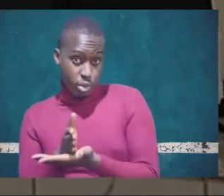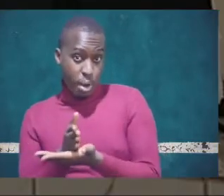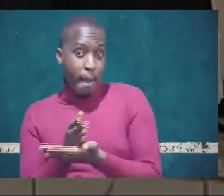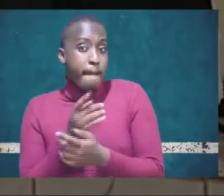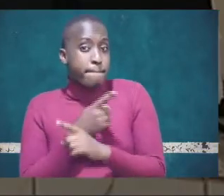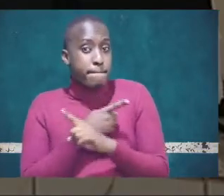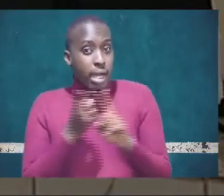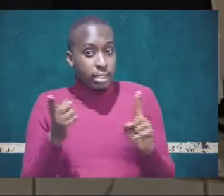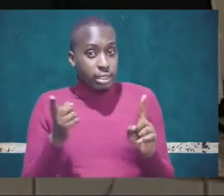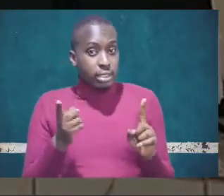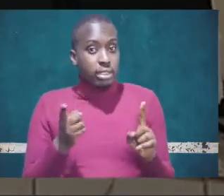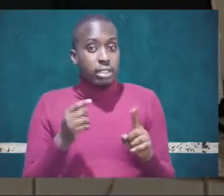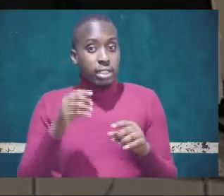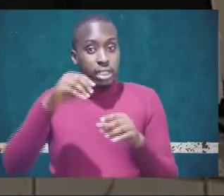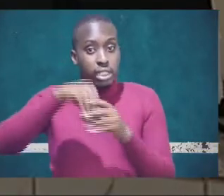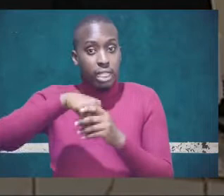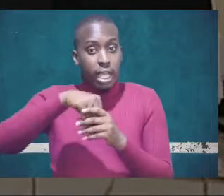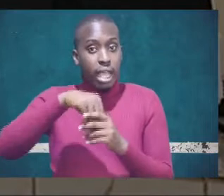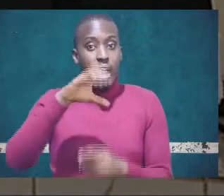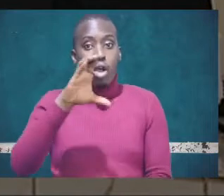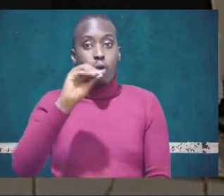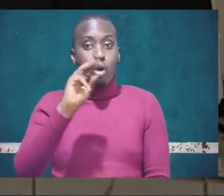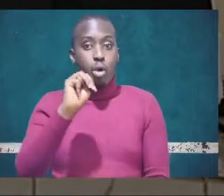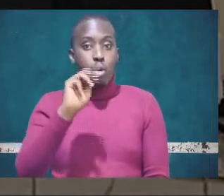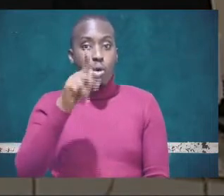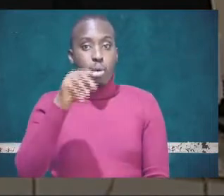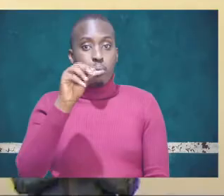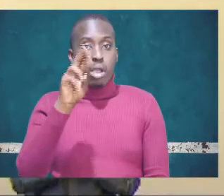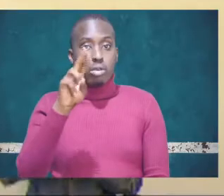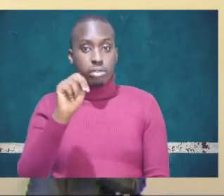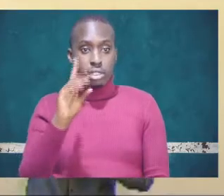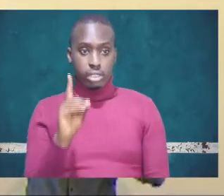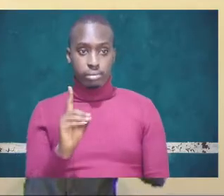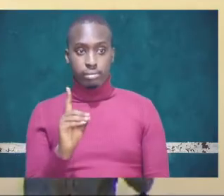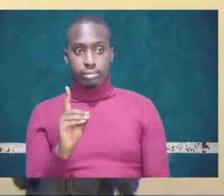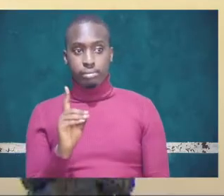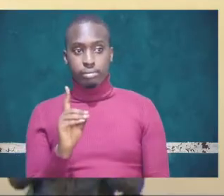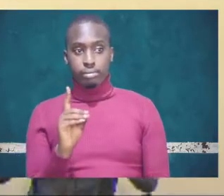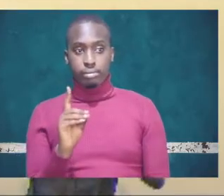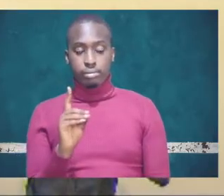the entire compound, here I want you to understand, the entire compound,